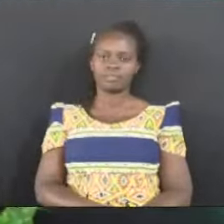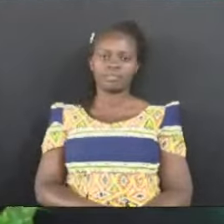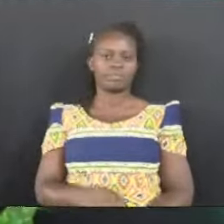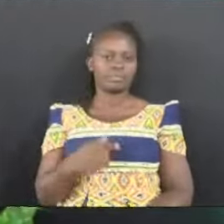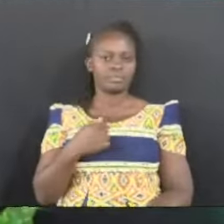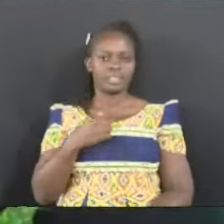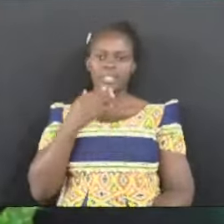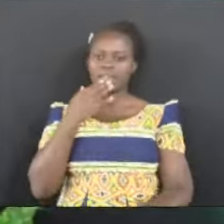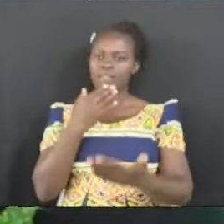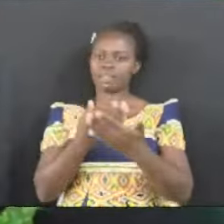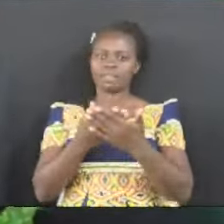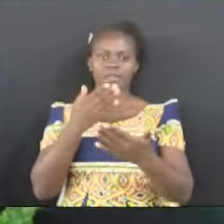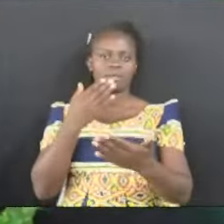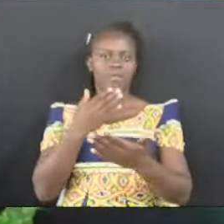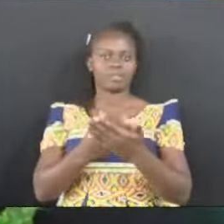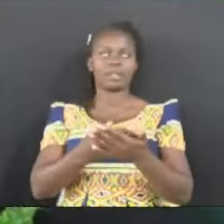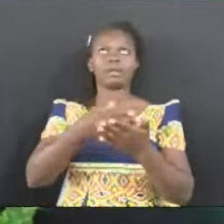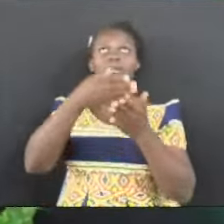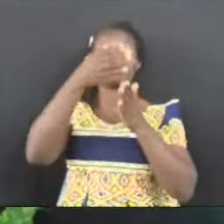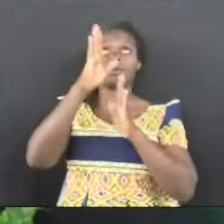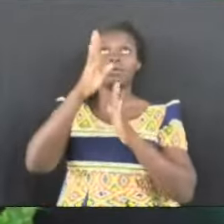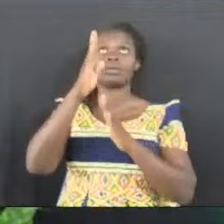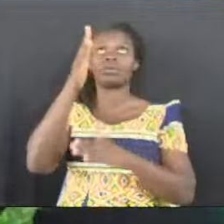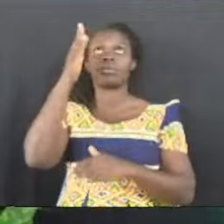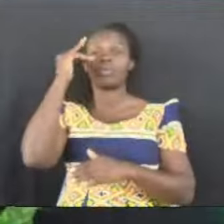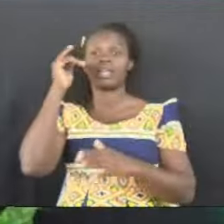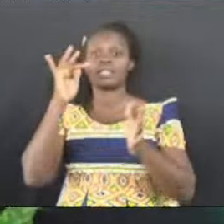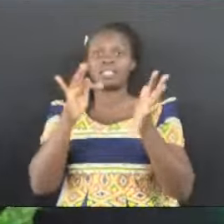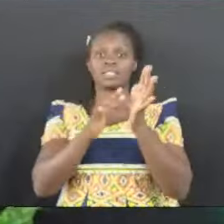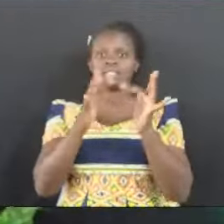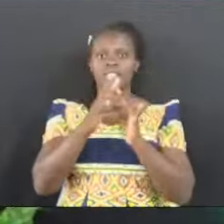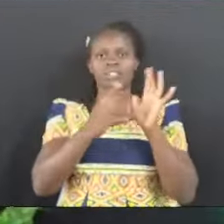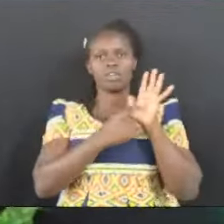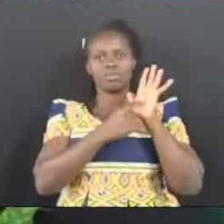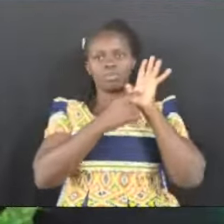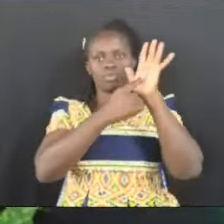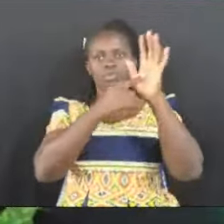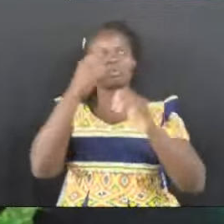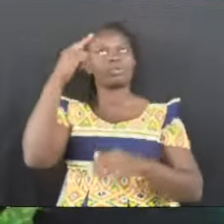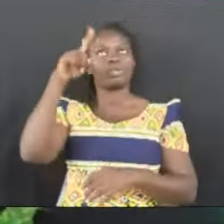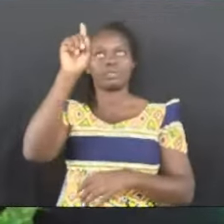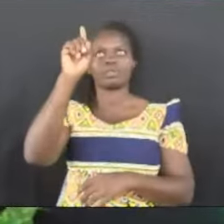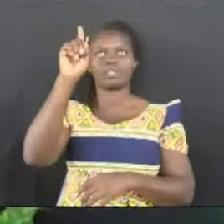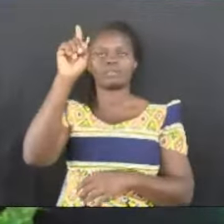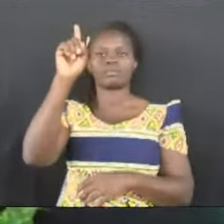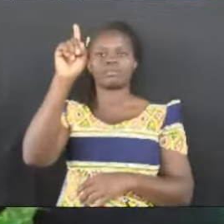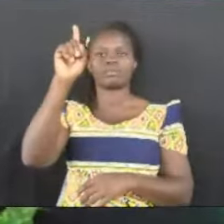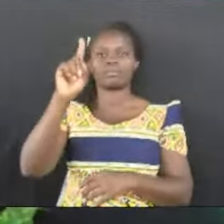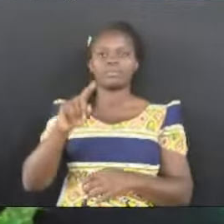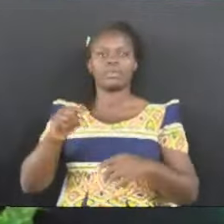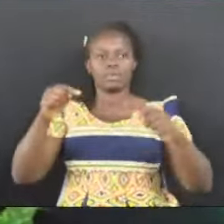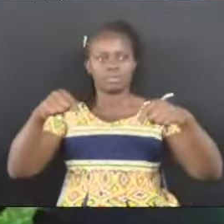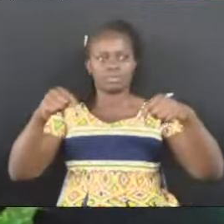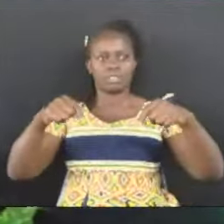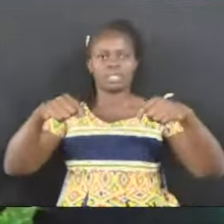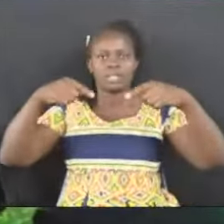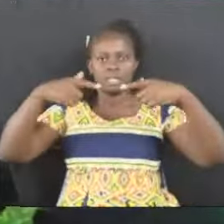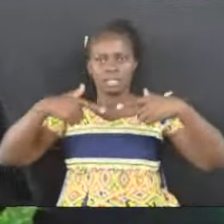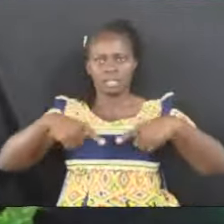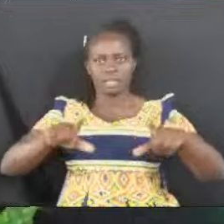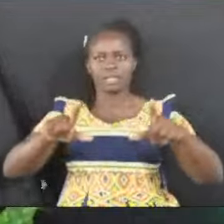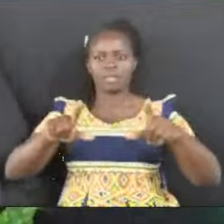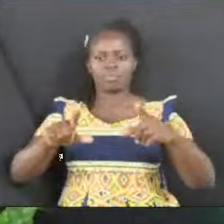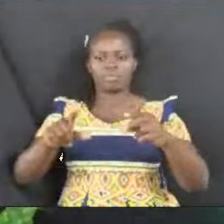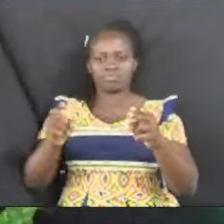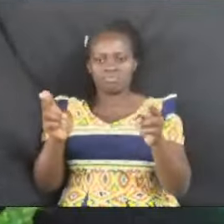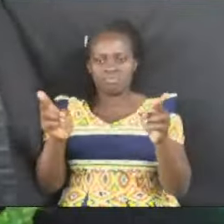Jesus revealed himself throughout the scripture. So today, allow me to just briefly